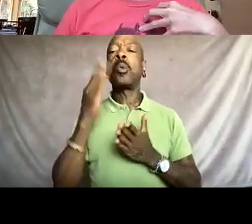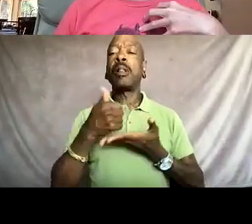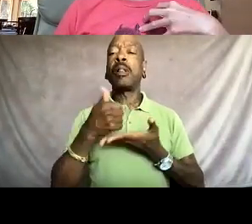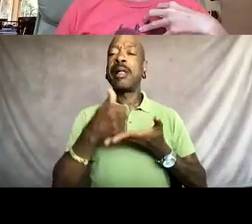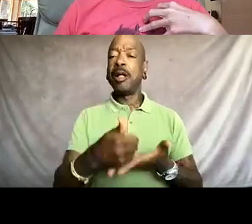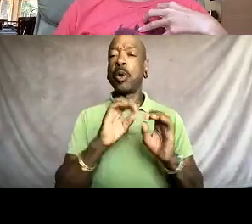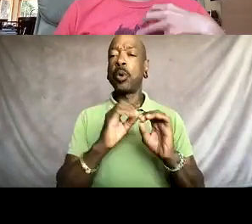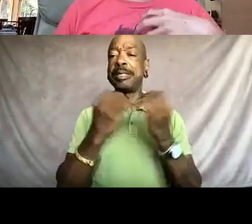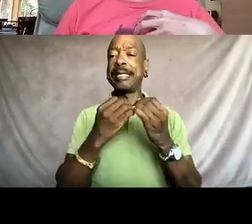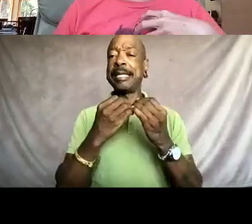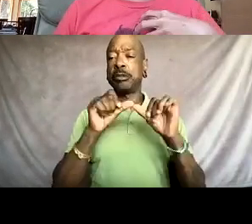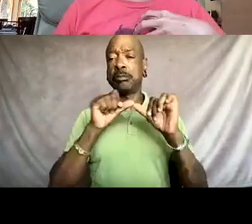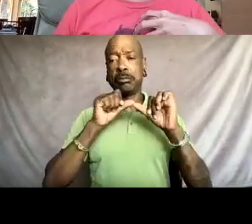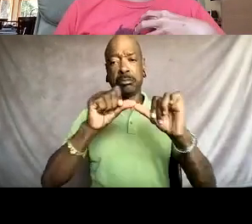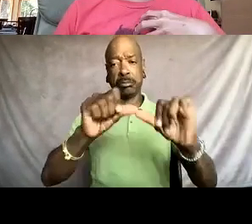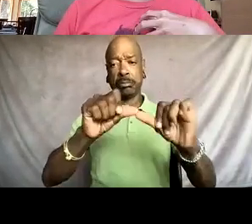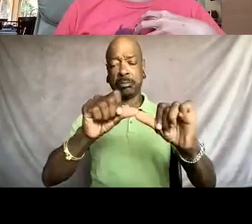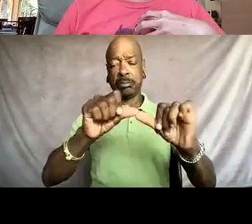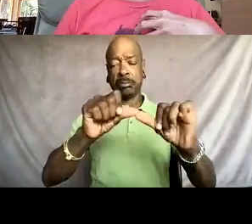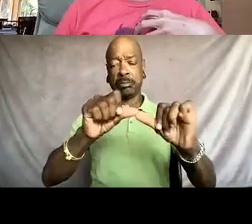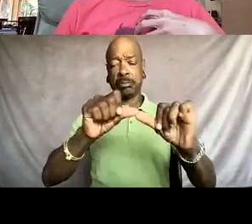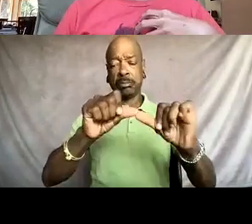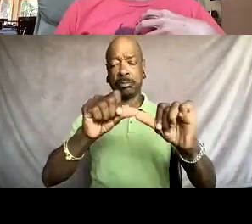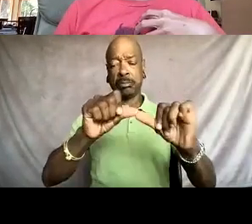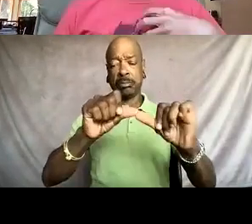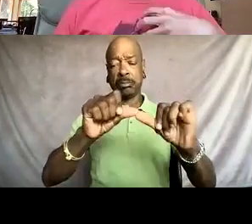remain solid and connected on the inside.